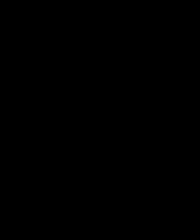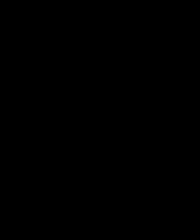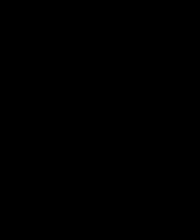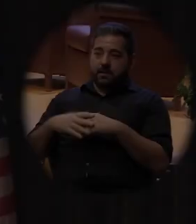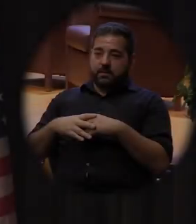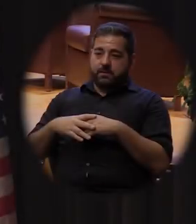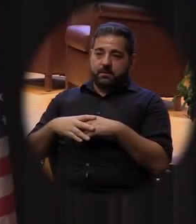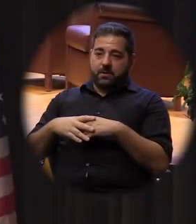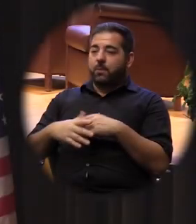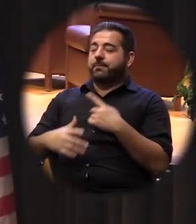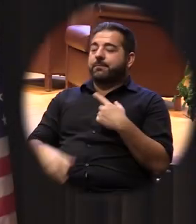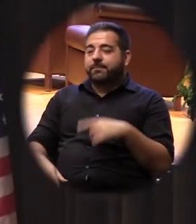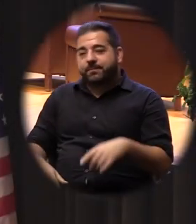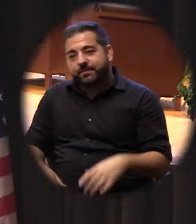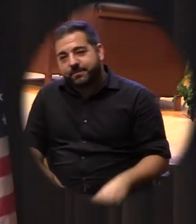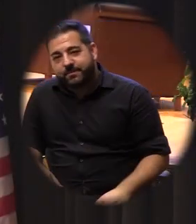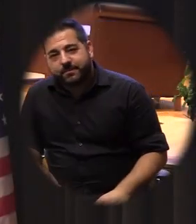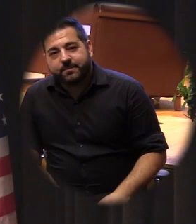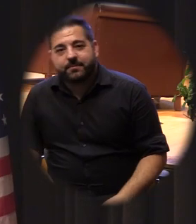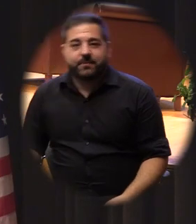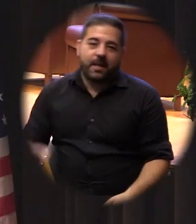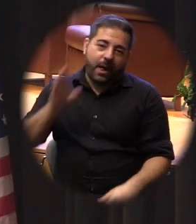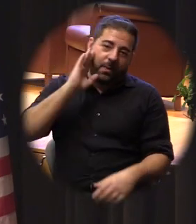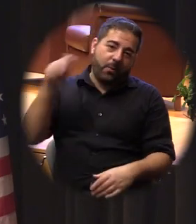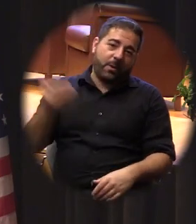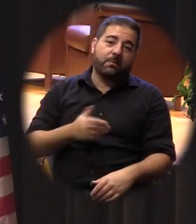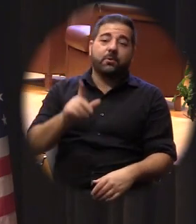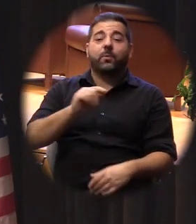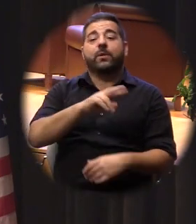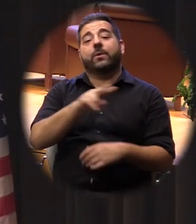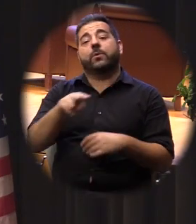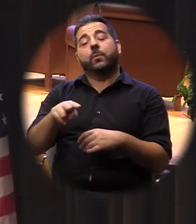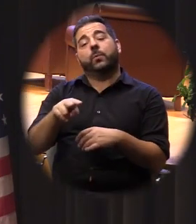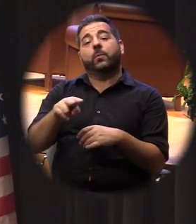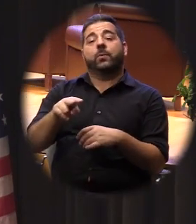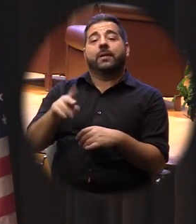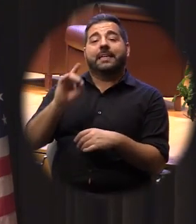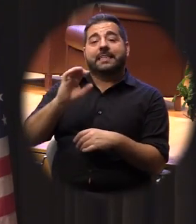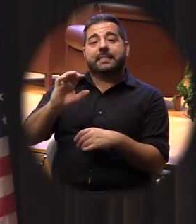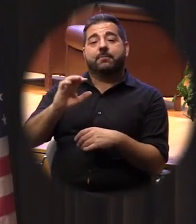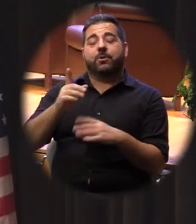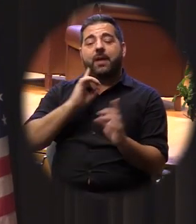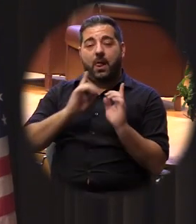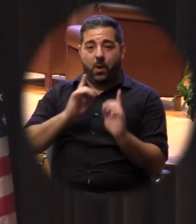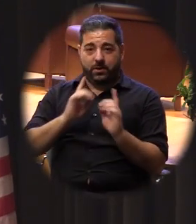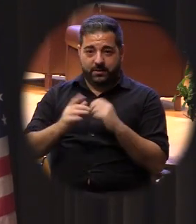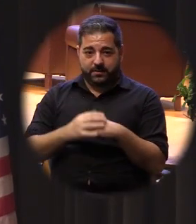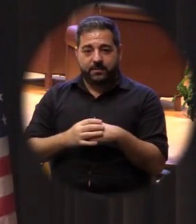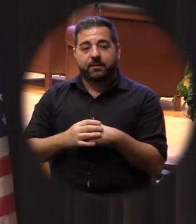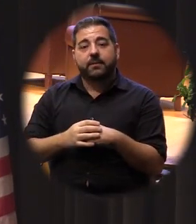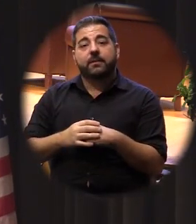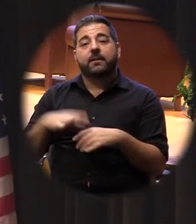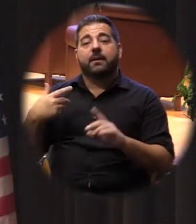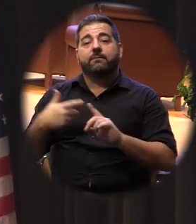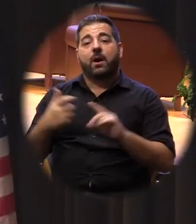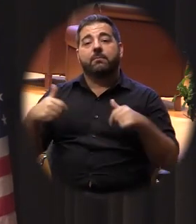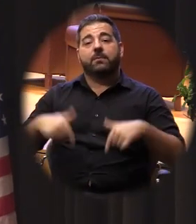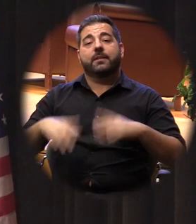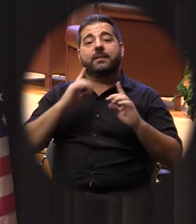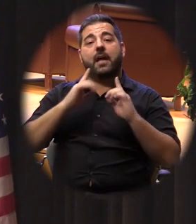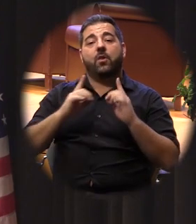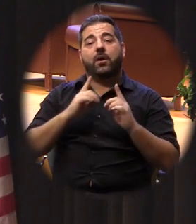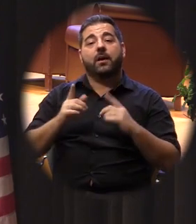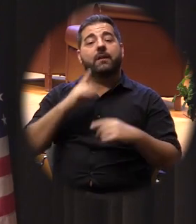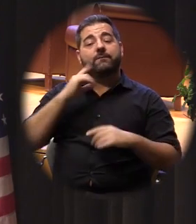Hello, and welcome to the 2022 December Dialogues from the Dialogue